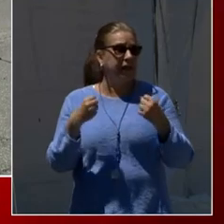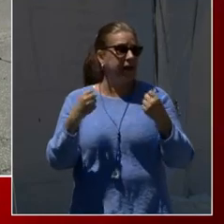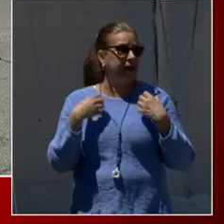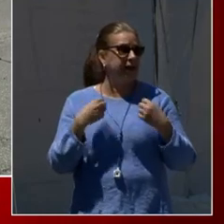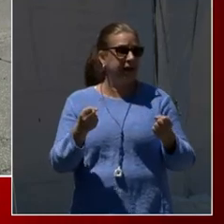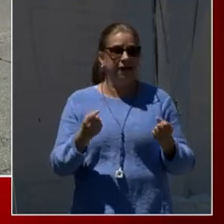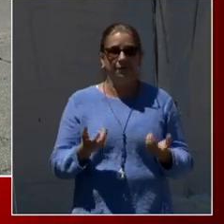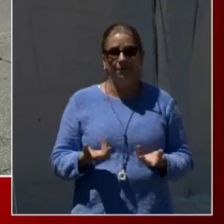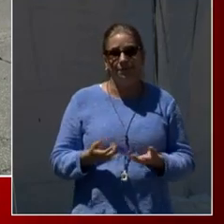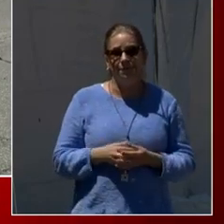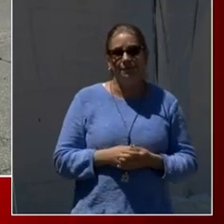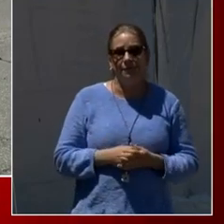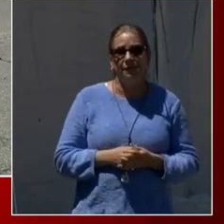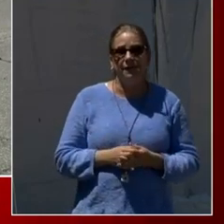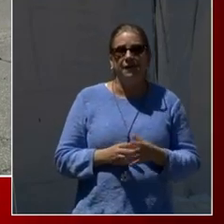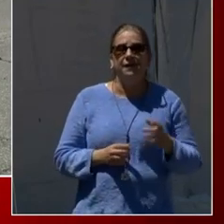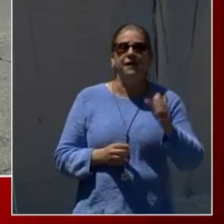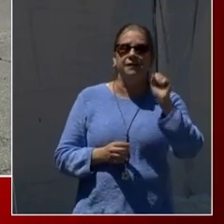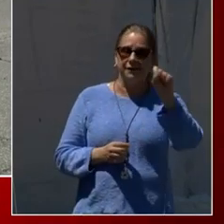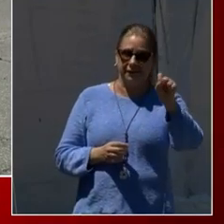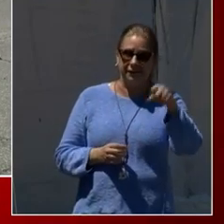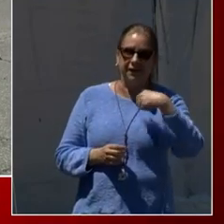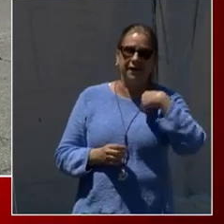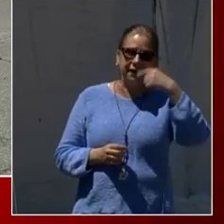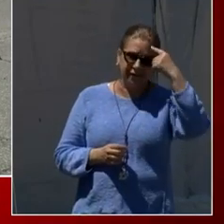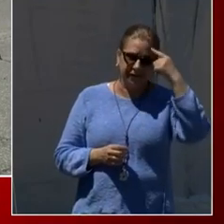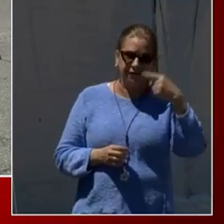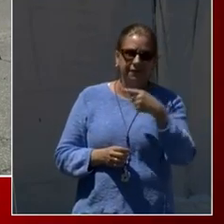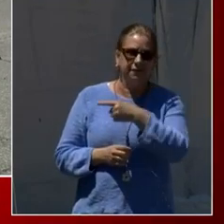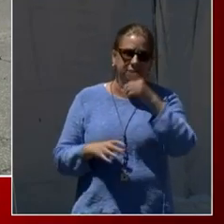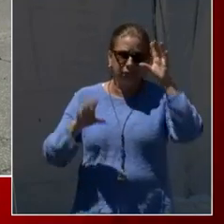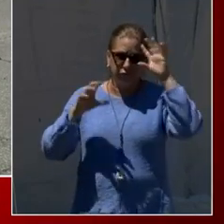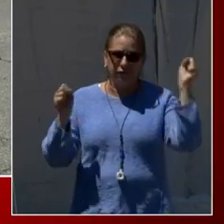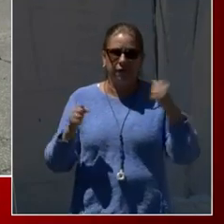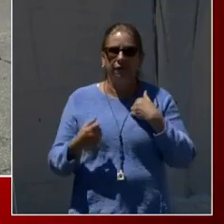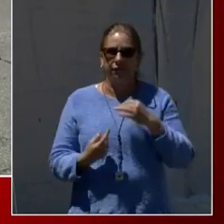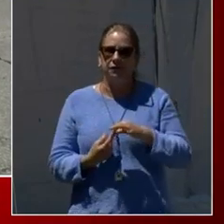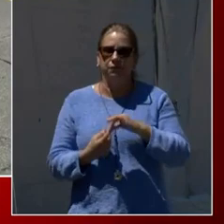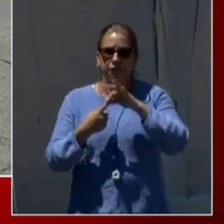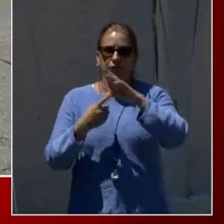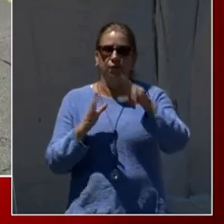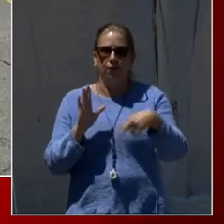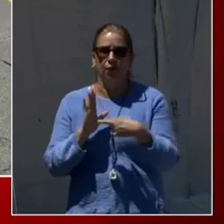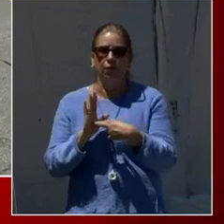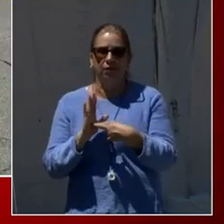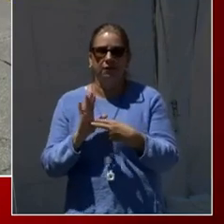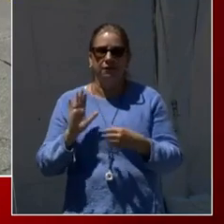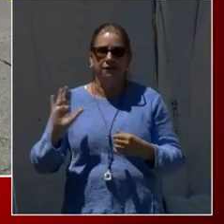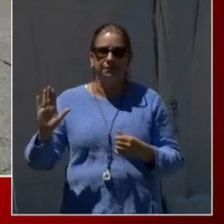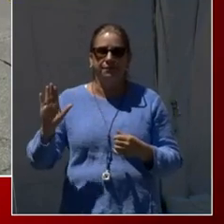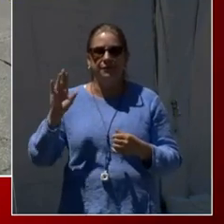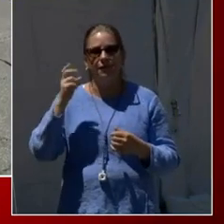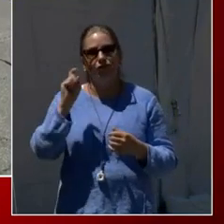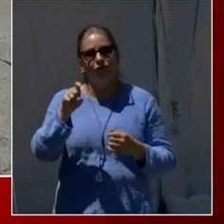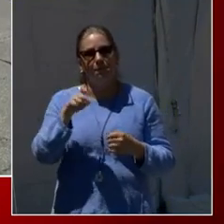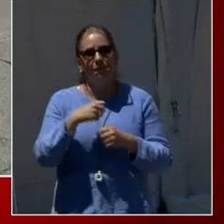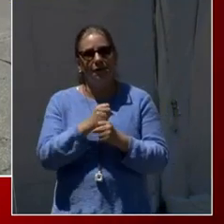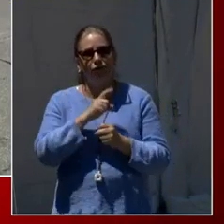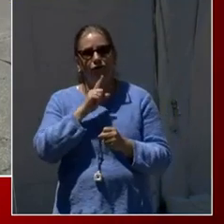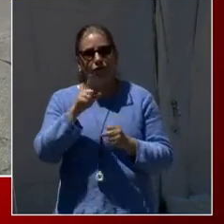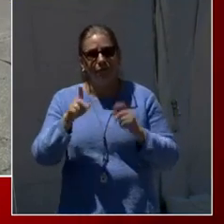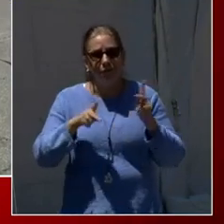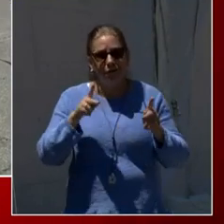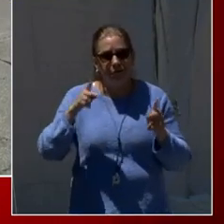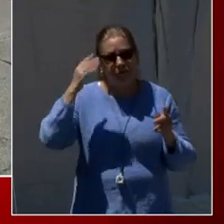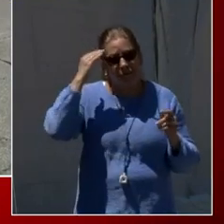role to make sure that people know that justice will be served, and I think that's his primary role right